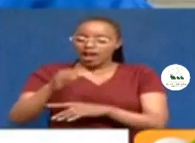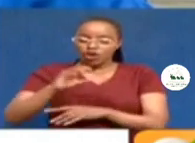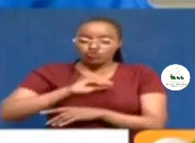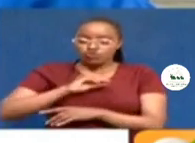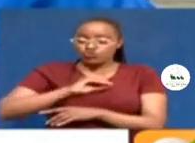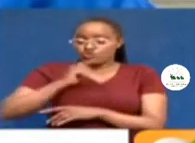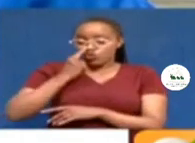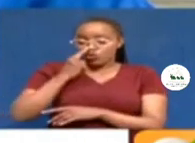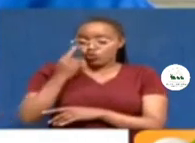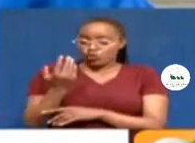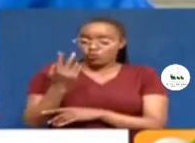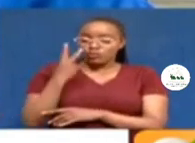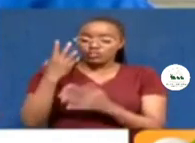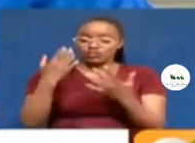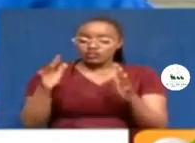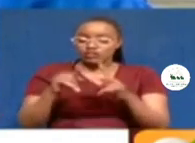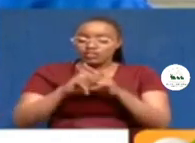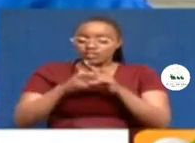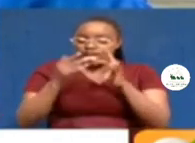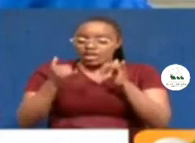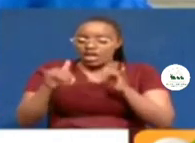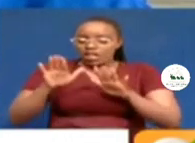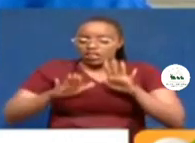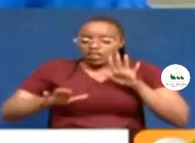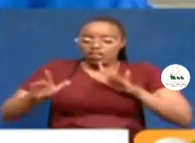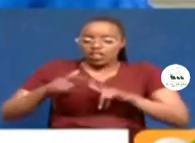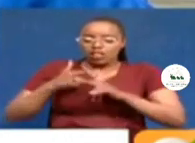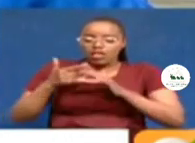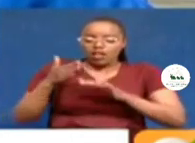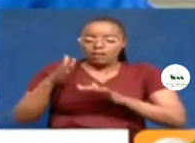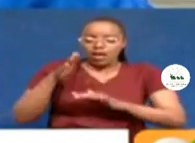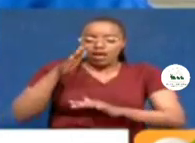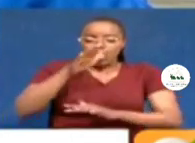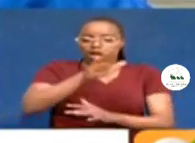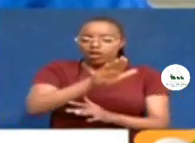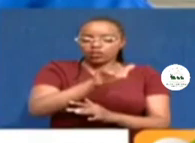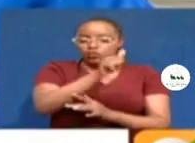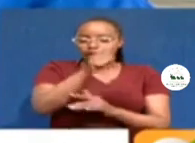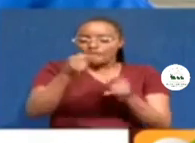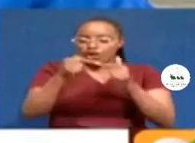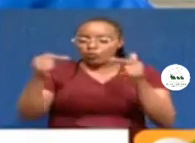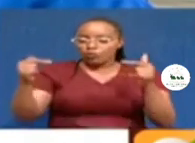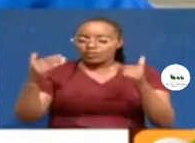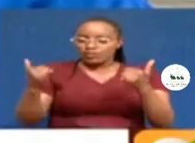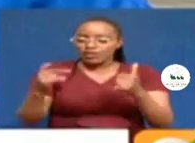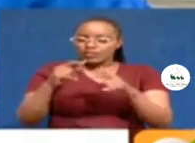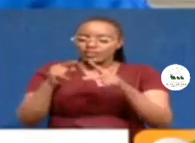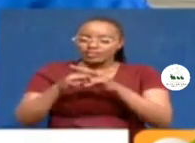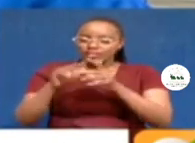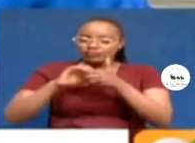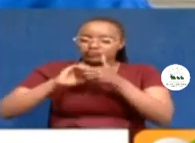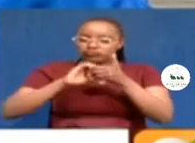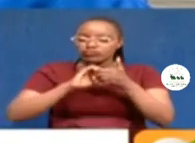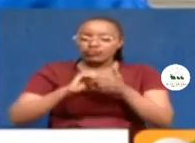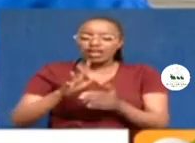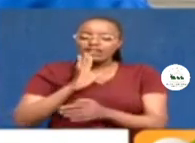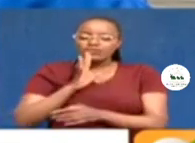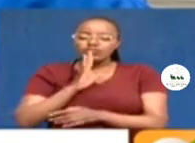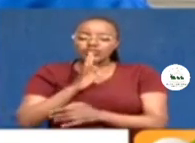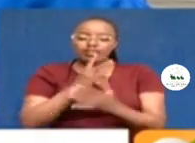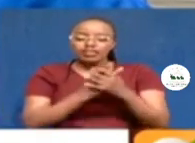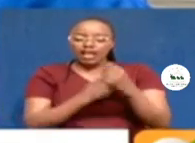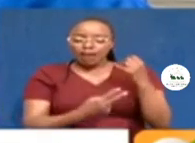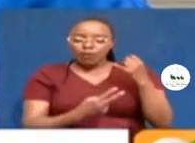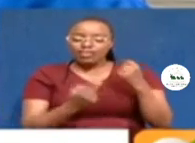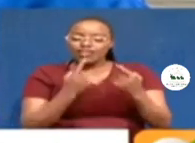backyard, you're seeing they're beginning to hem and haw, that they're starting to engage in doublespeak. And it's